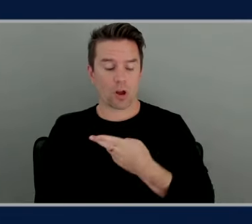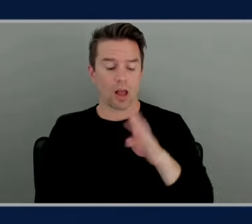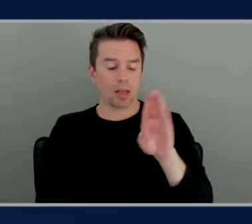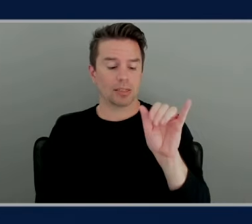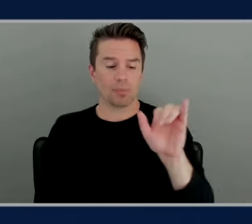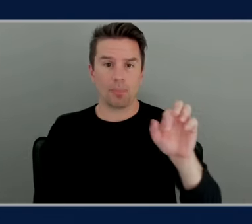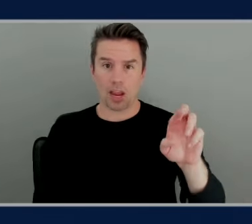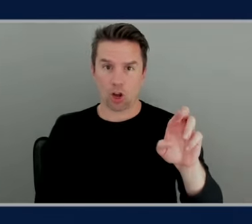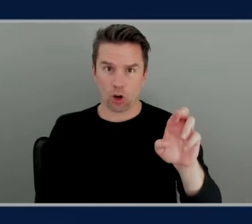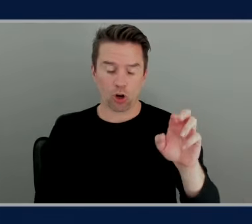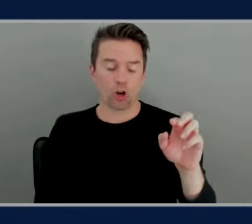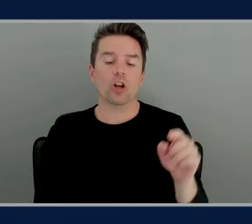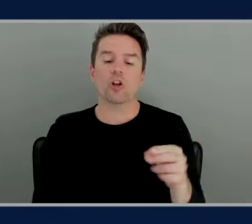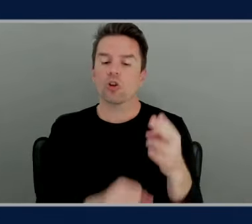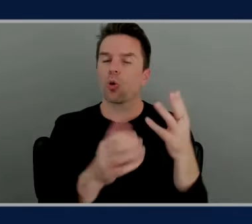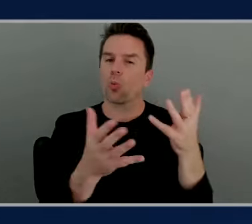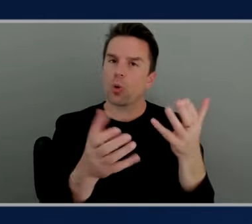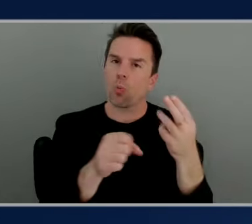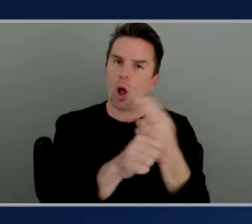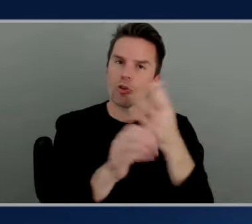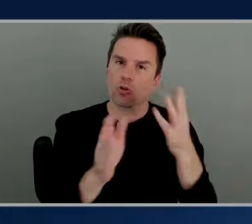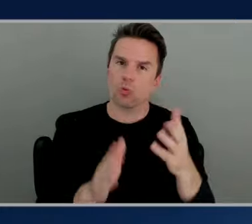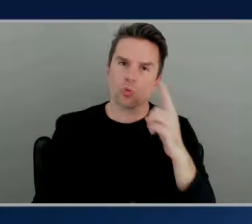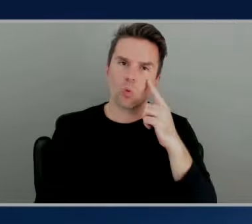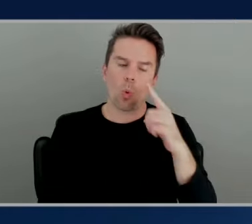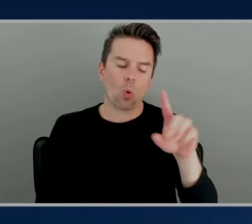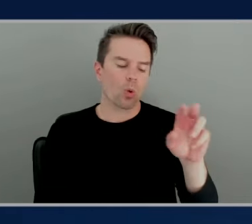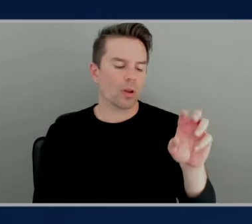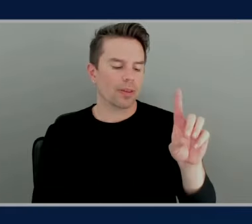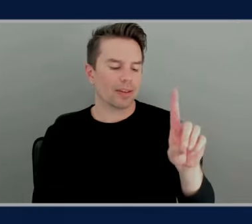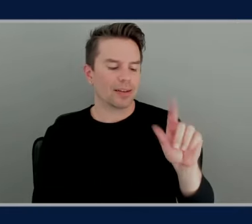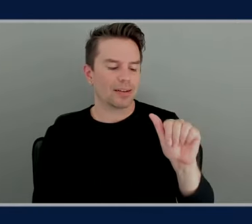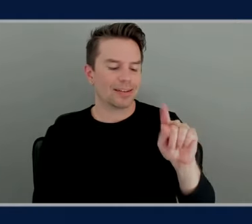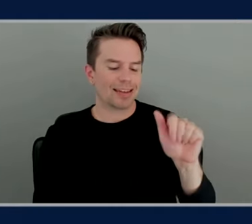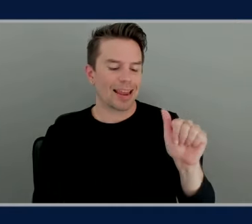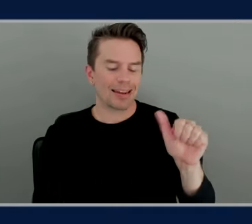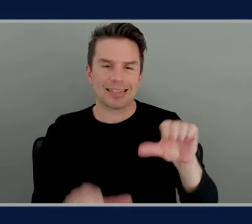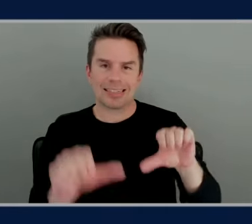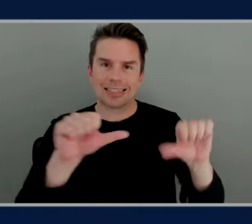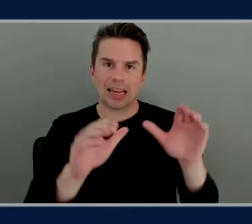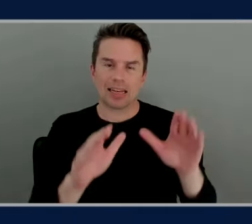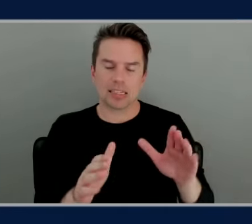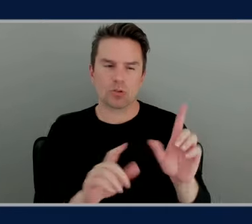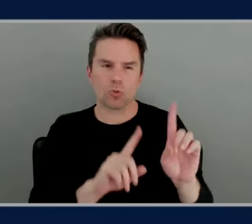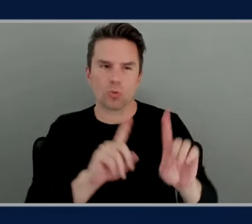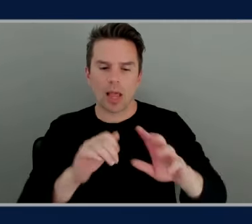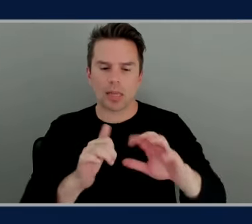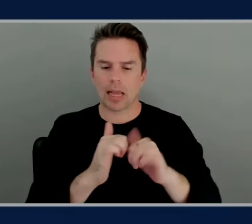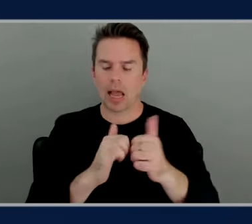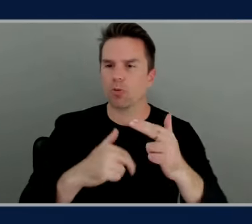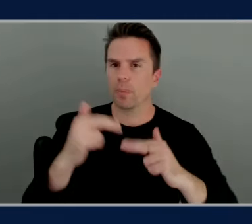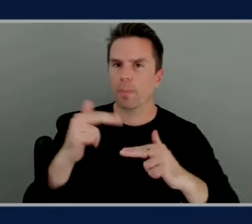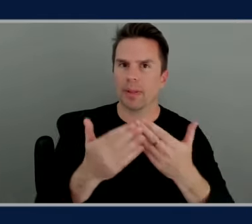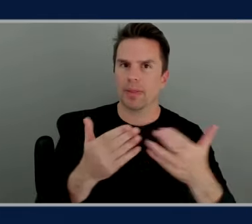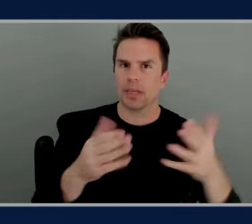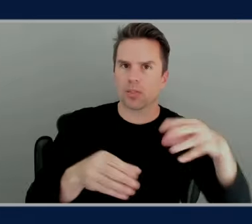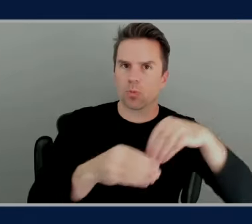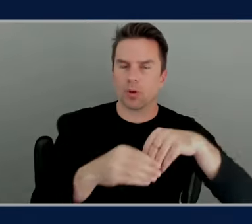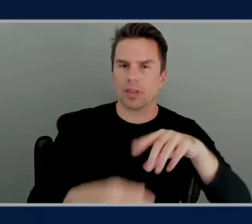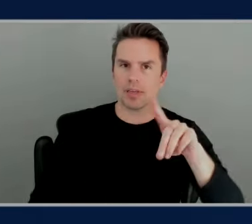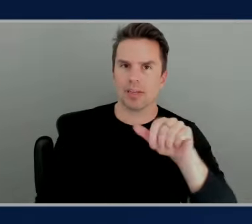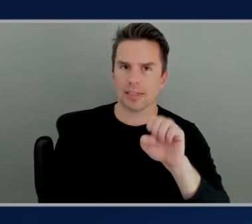or the data scientists to be able to ask questions on how to build things within the DSC or ask questions, hey, I need this new